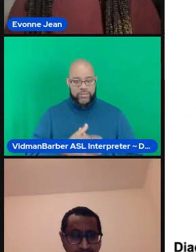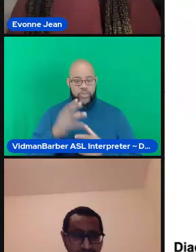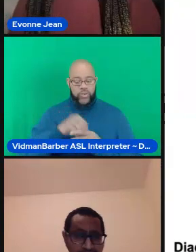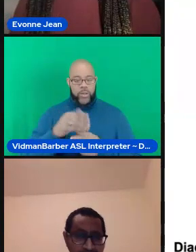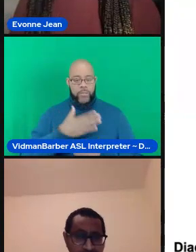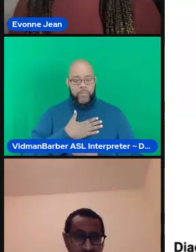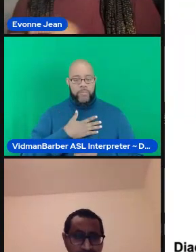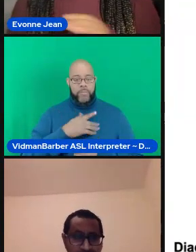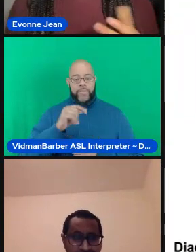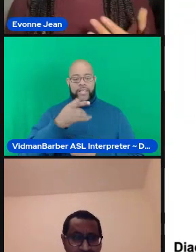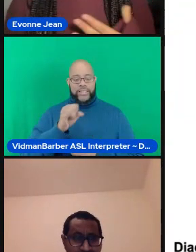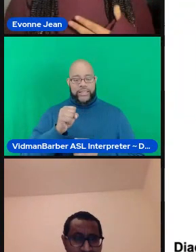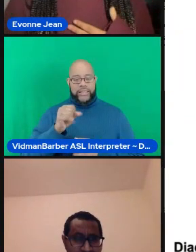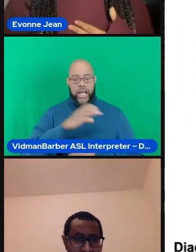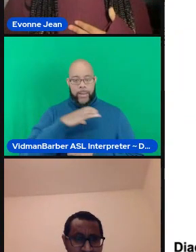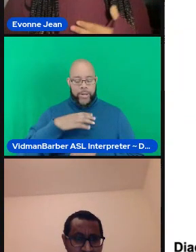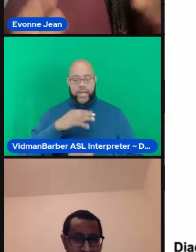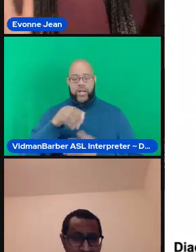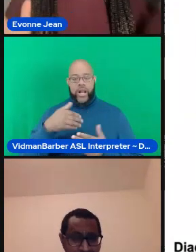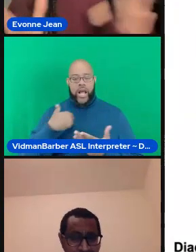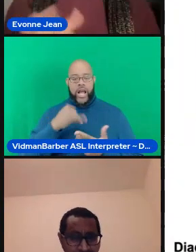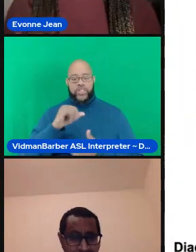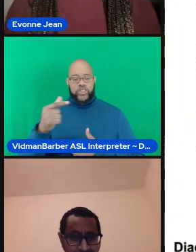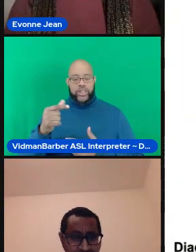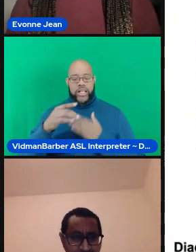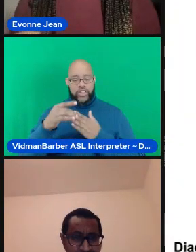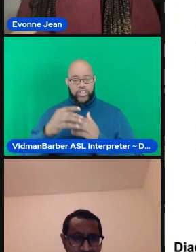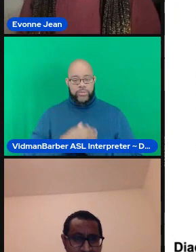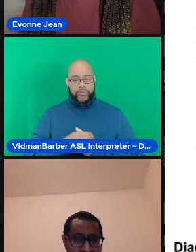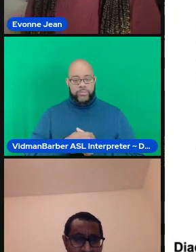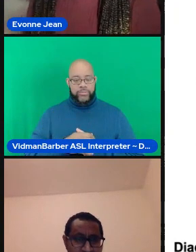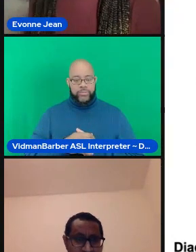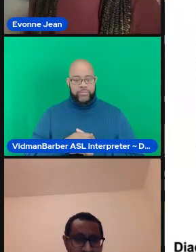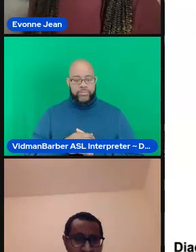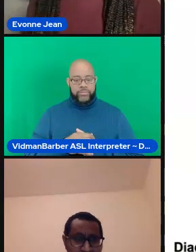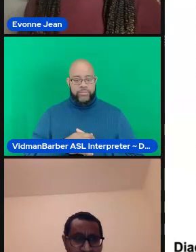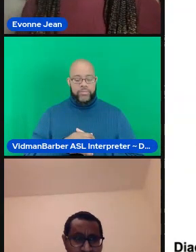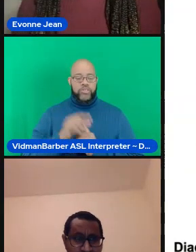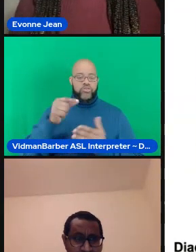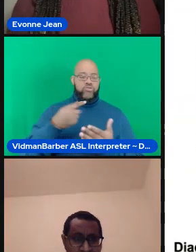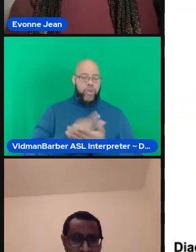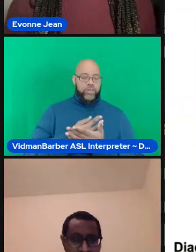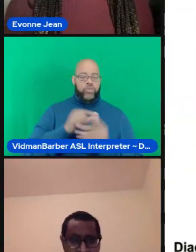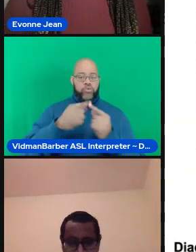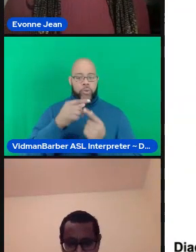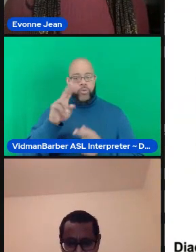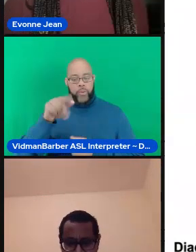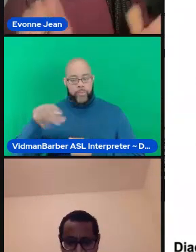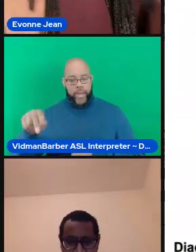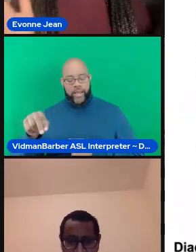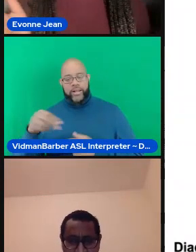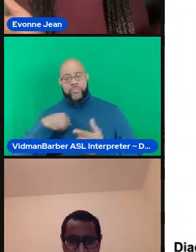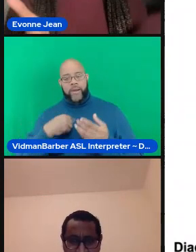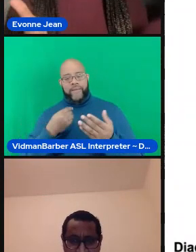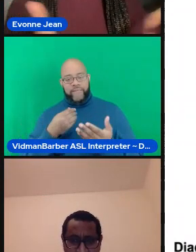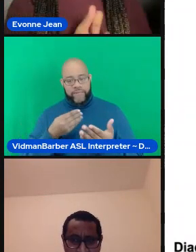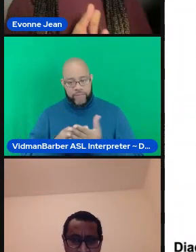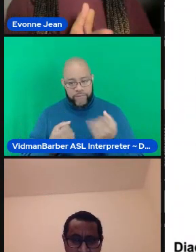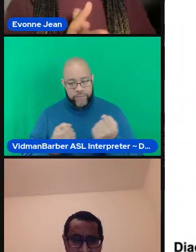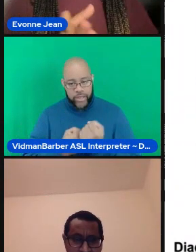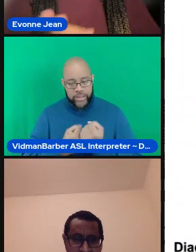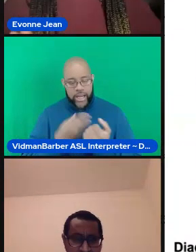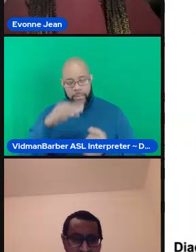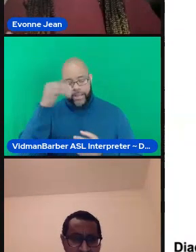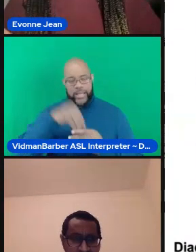thesis committee and IgG leadership, IgG being the immunology graduate group at UPenn, my funding, and then obviously Black and Immuno